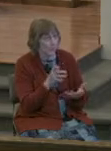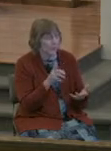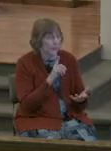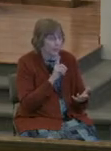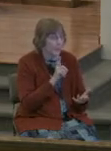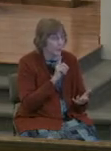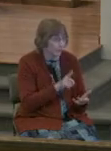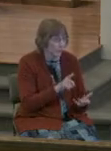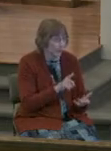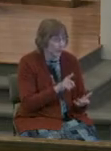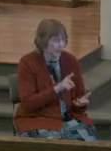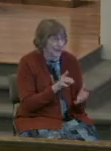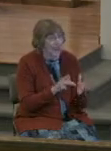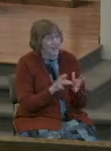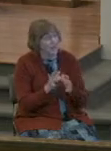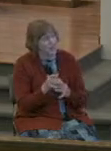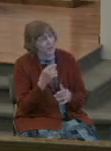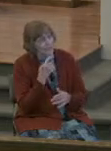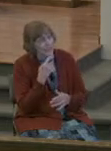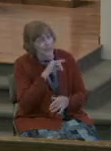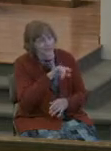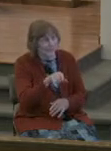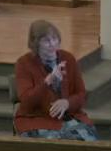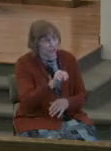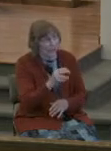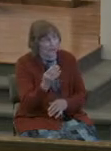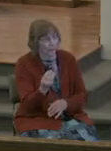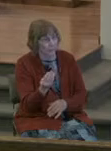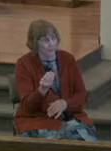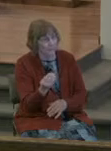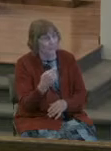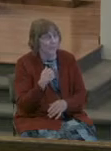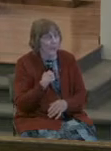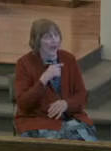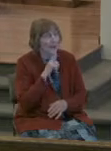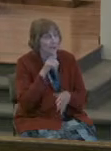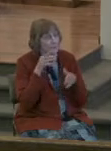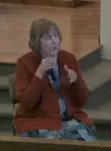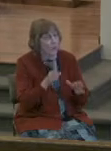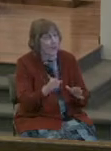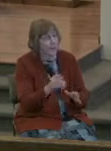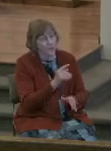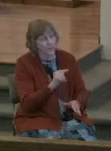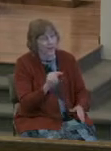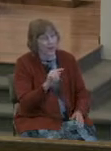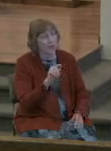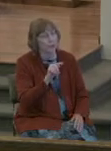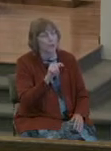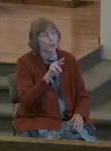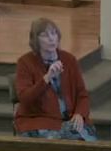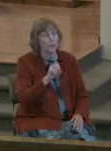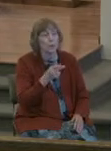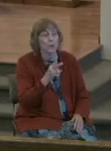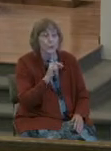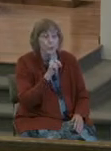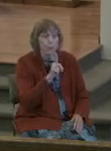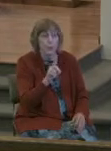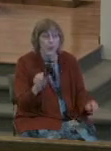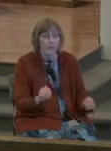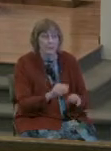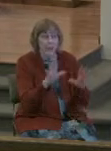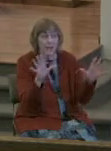truth. And Jesus said in John chapter 14, he said, I am the way, the truth, and the